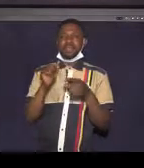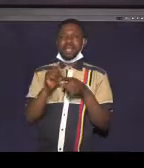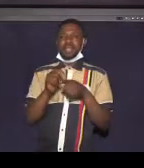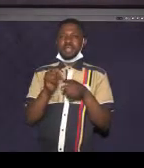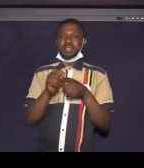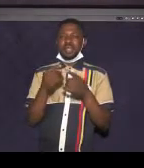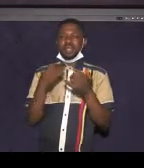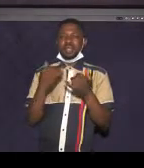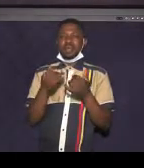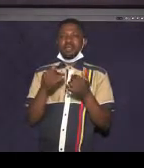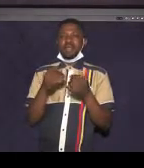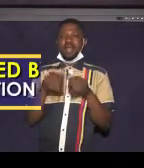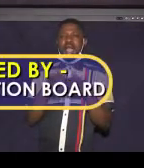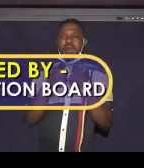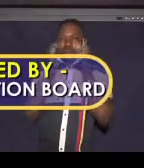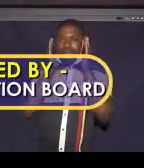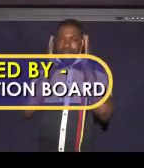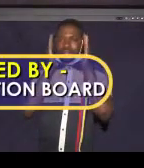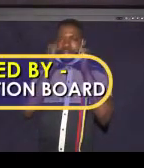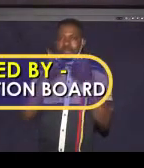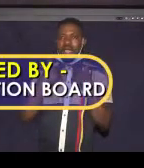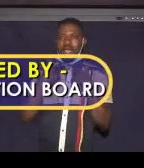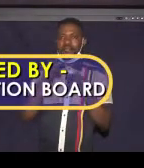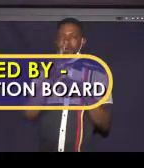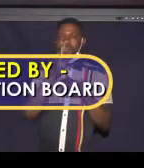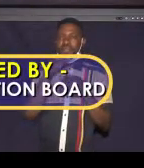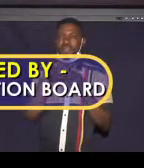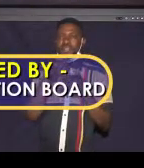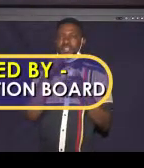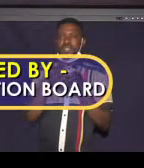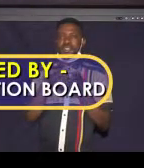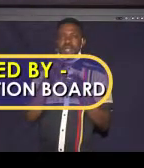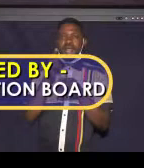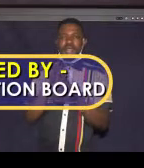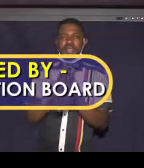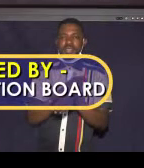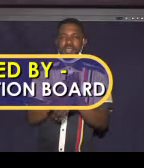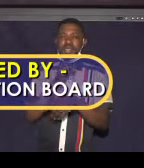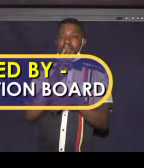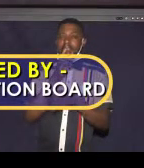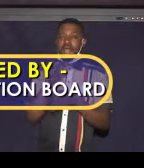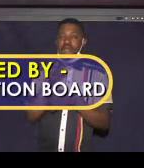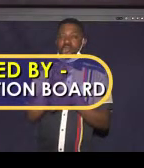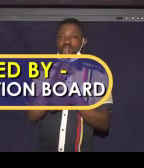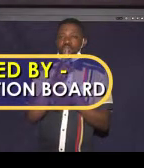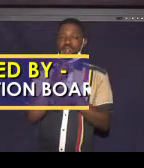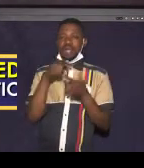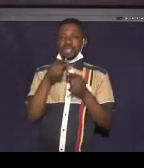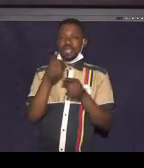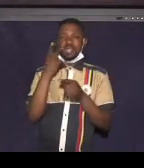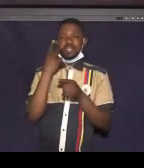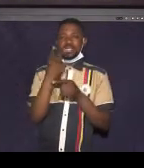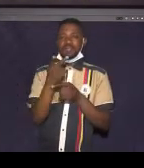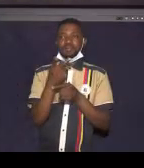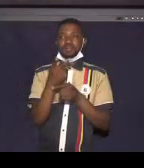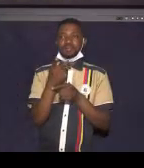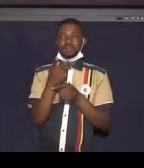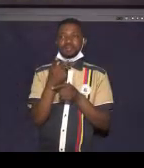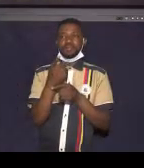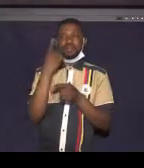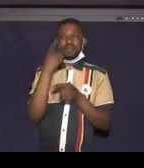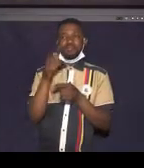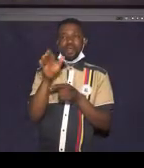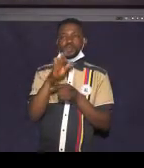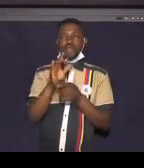So, how attentive have you been in the course of this lesson? Are you sure? Let's see. For